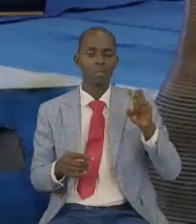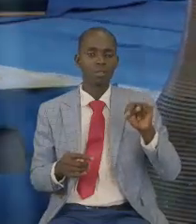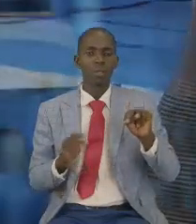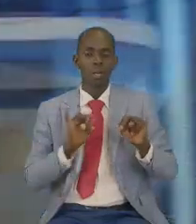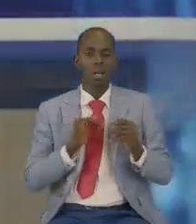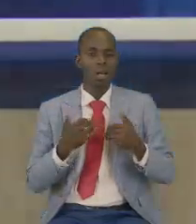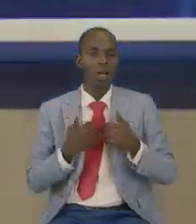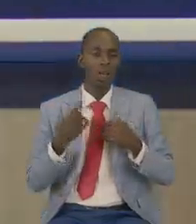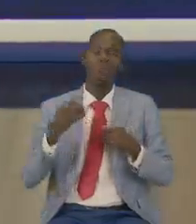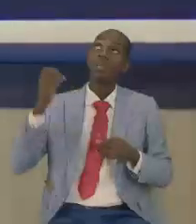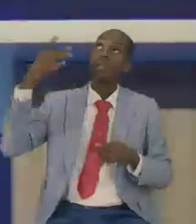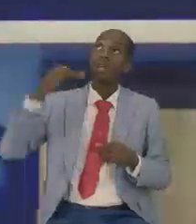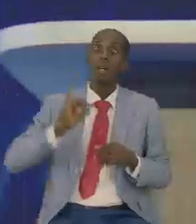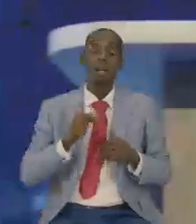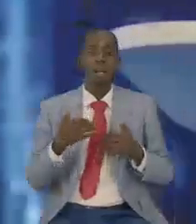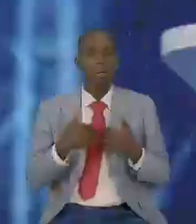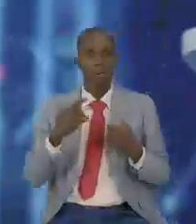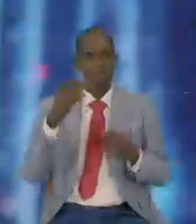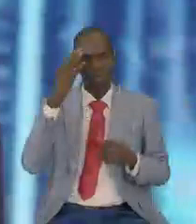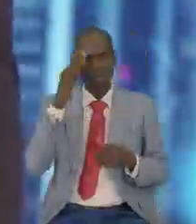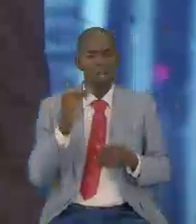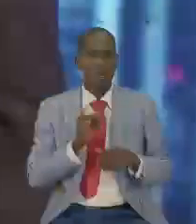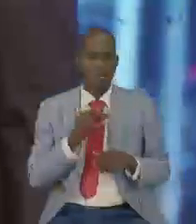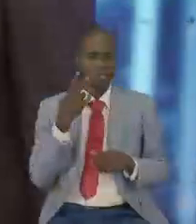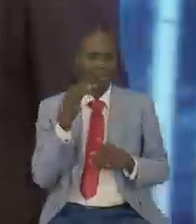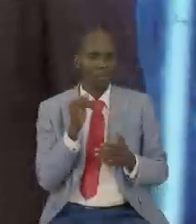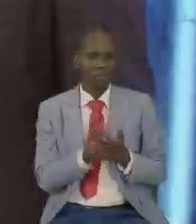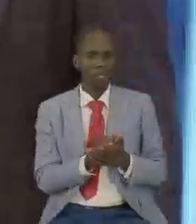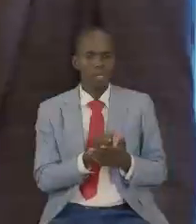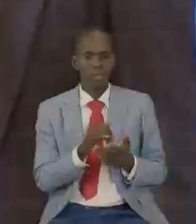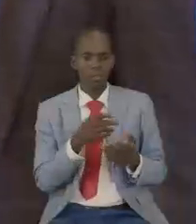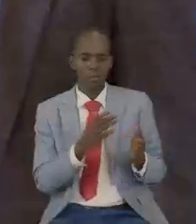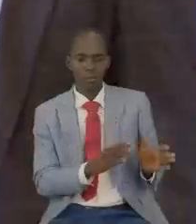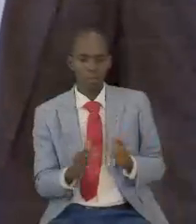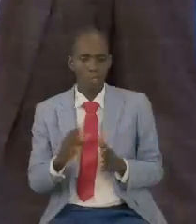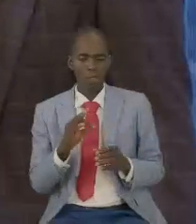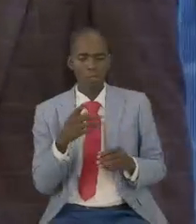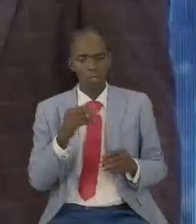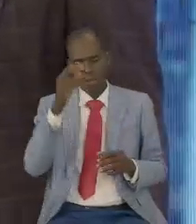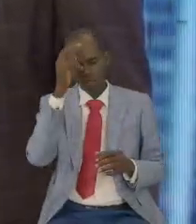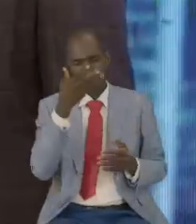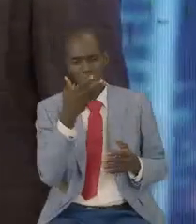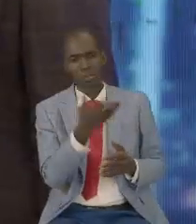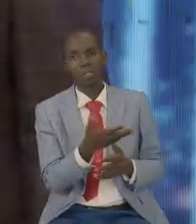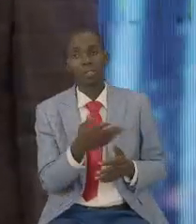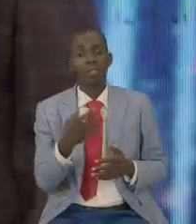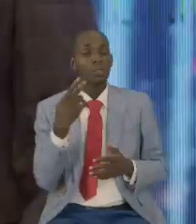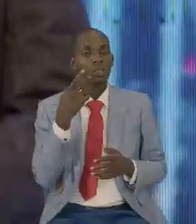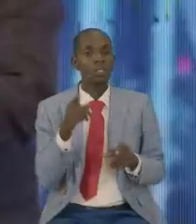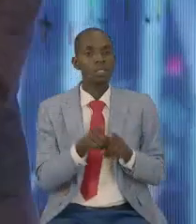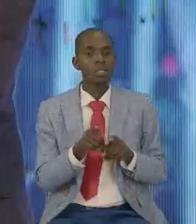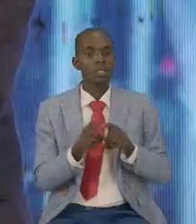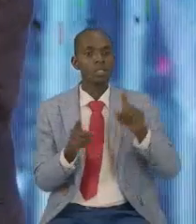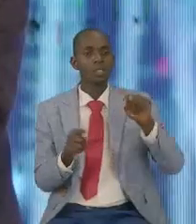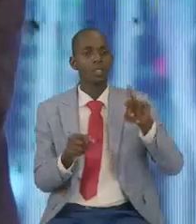trap there. I see that rabbit. The rabbit did not know there's any danger there. All the rabbit can